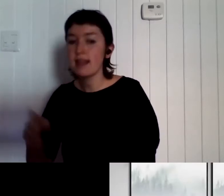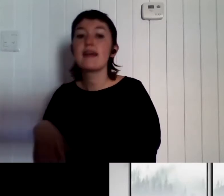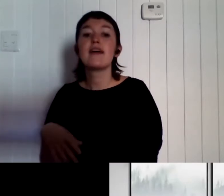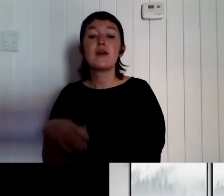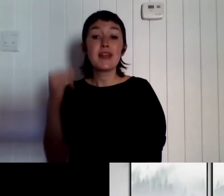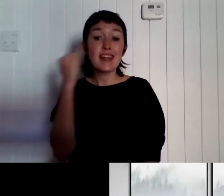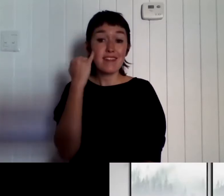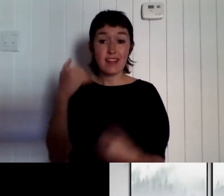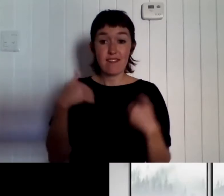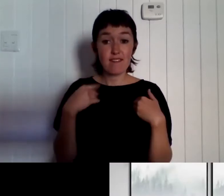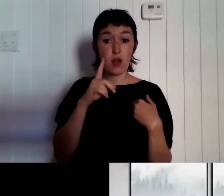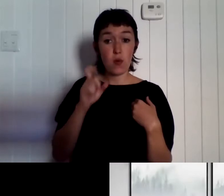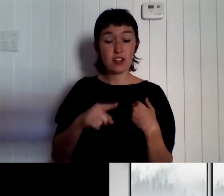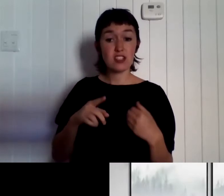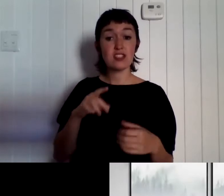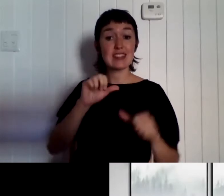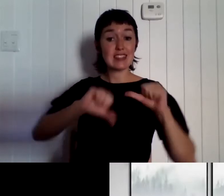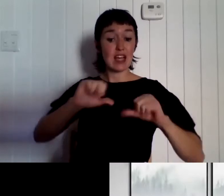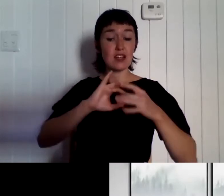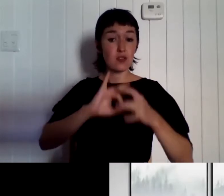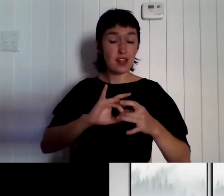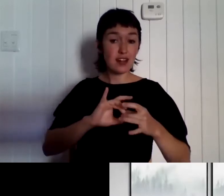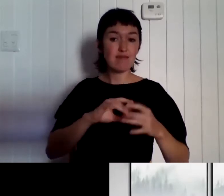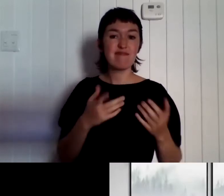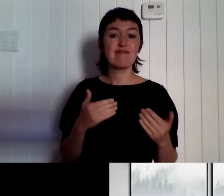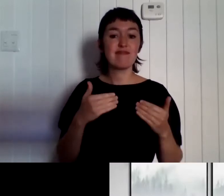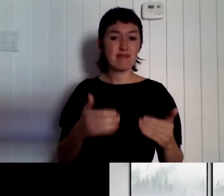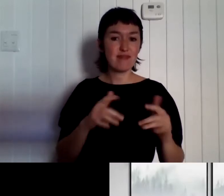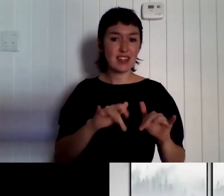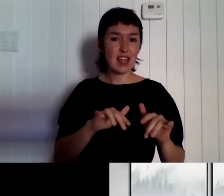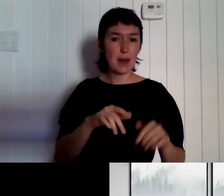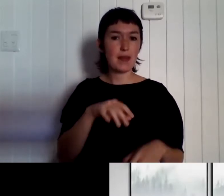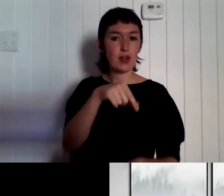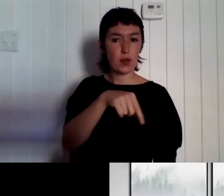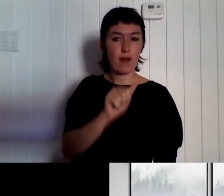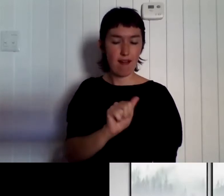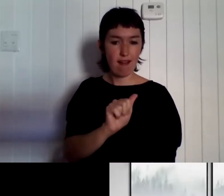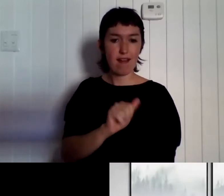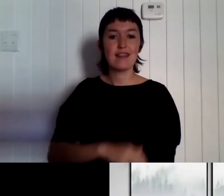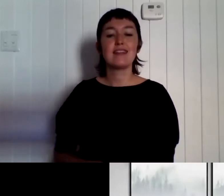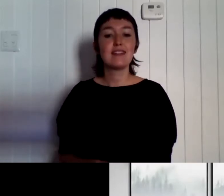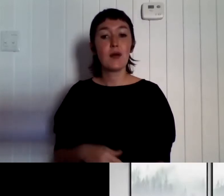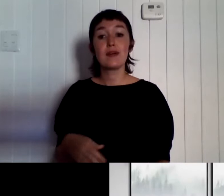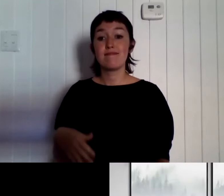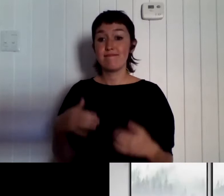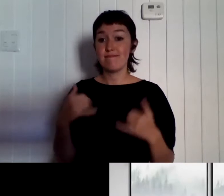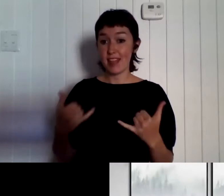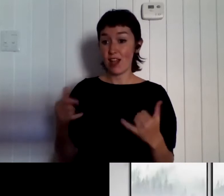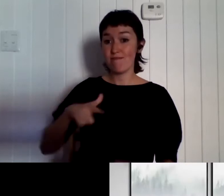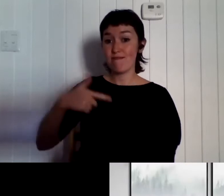related, ask them in the Q&A, and we will get to those after Jiwan's brief introduction into brains and how we look at